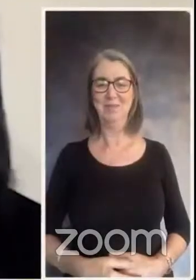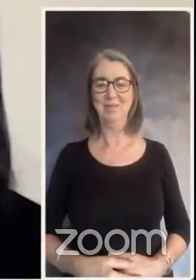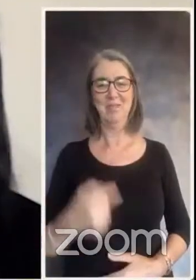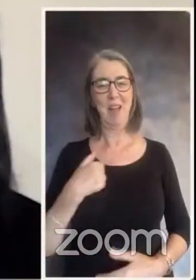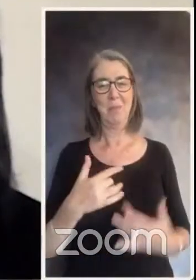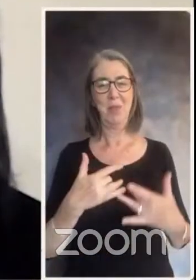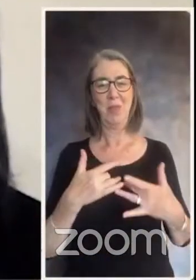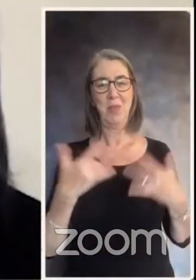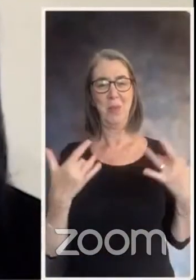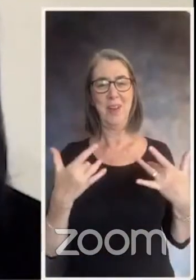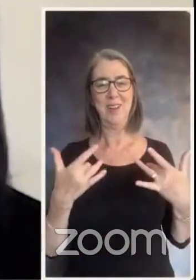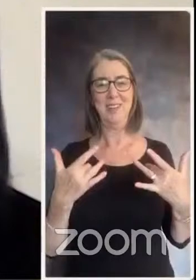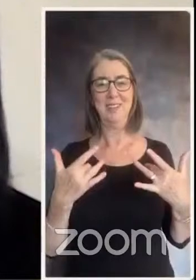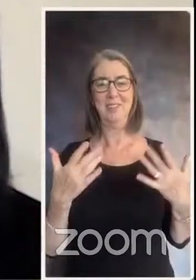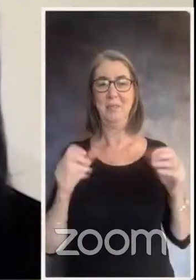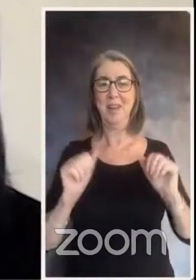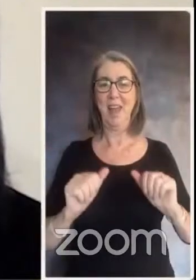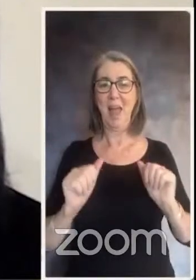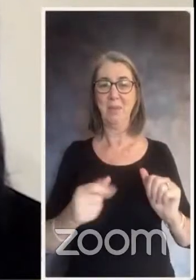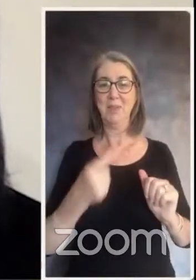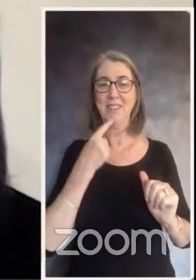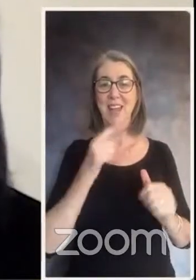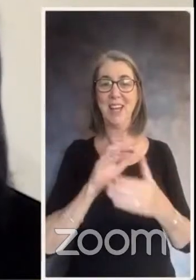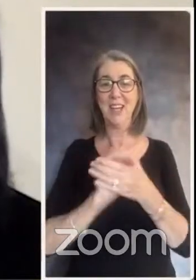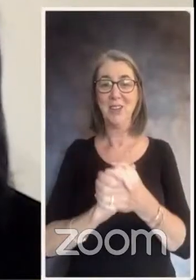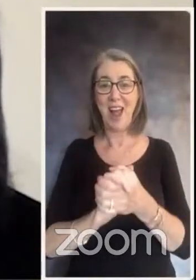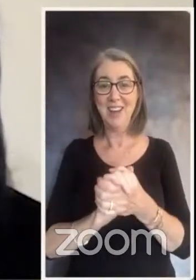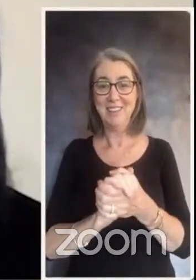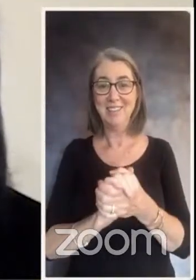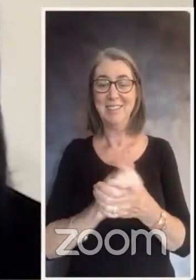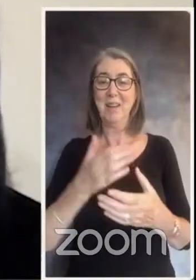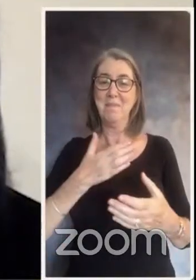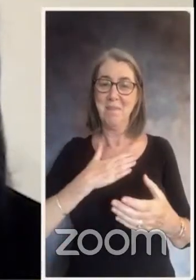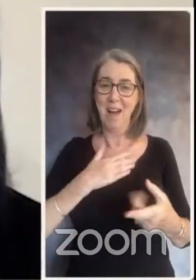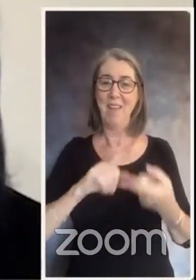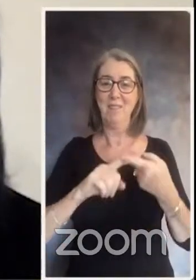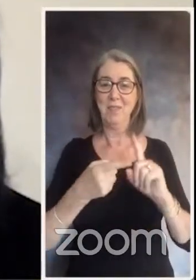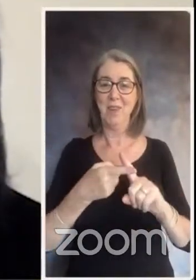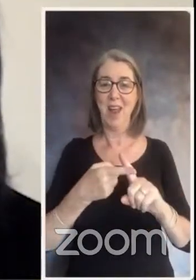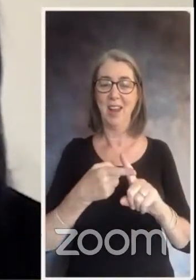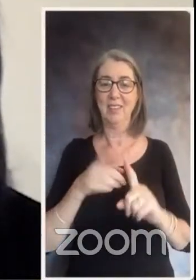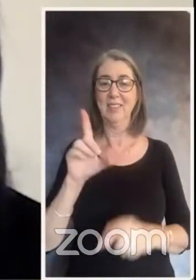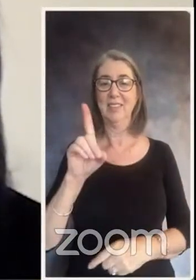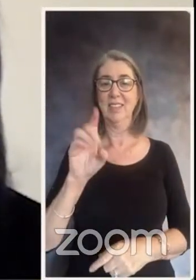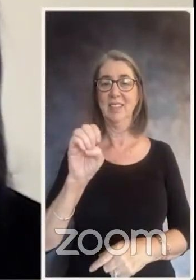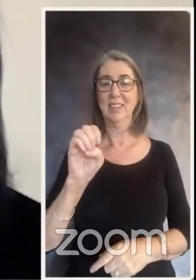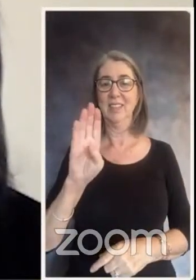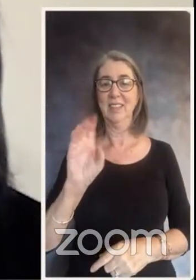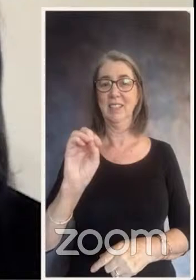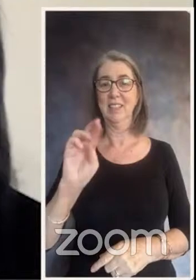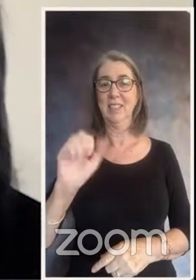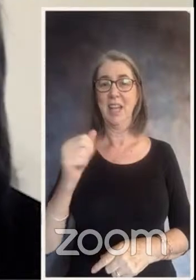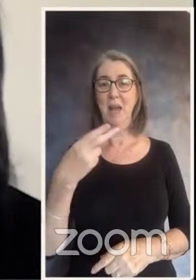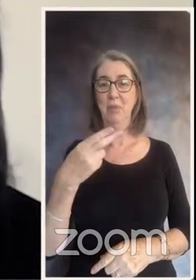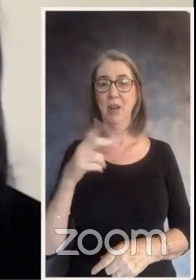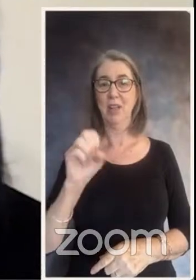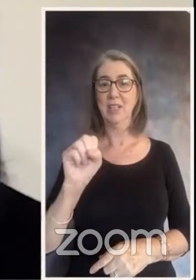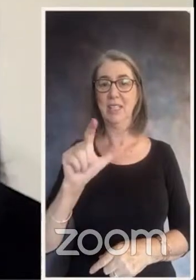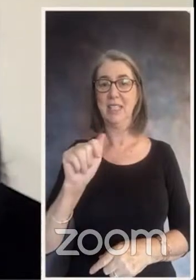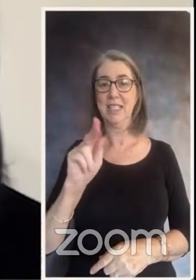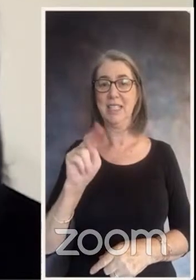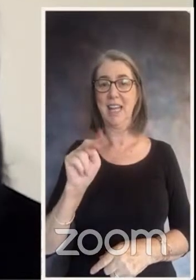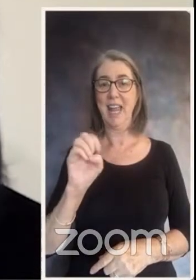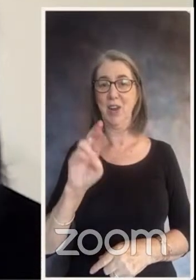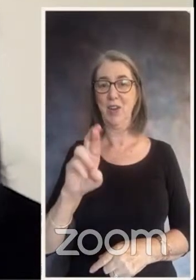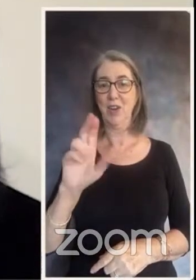Hello. I am thrilled to be able to say congratulations to my friend, Deborah Slaner